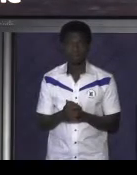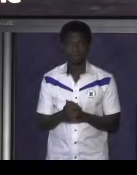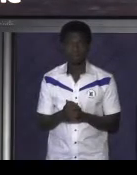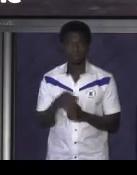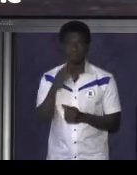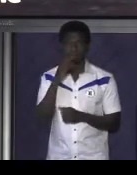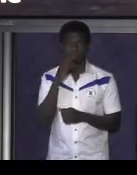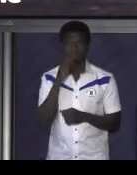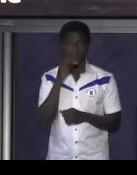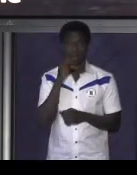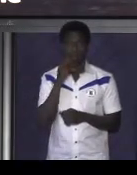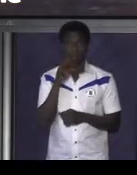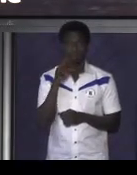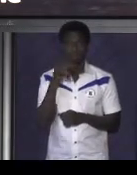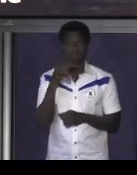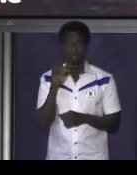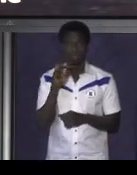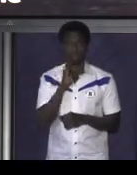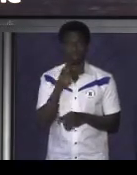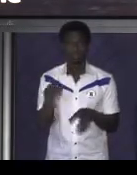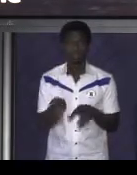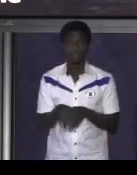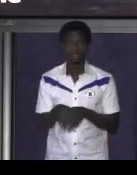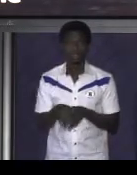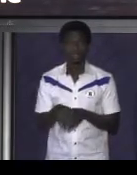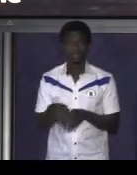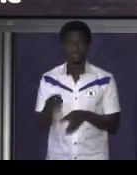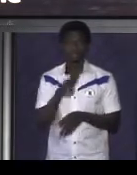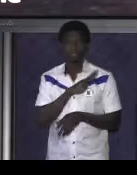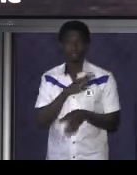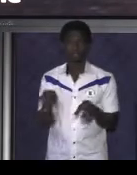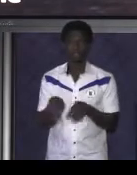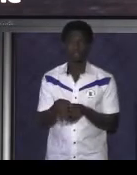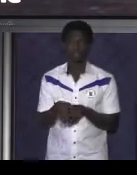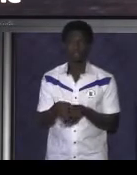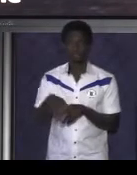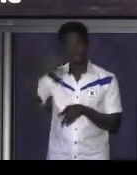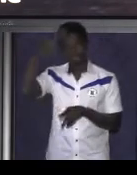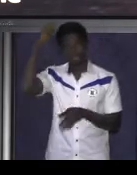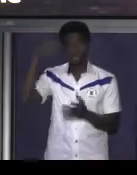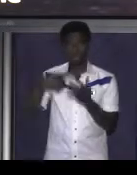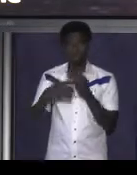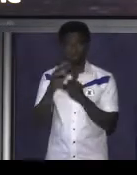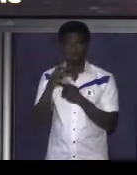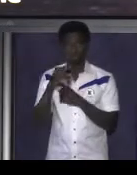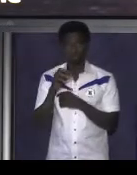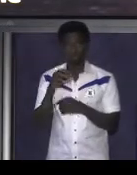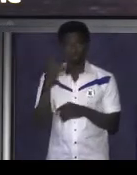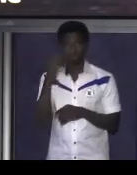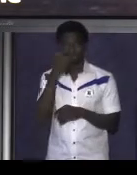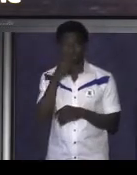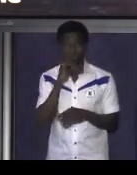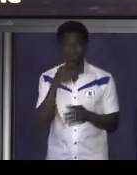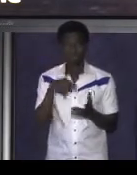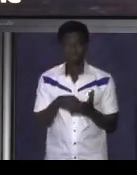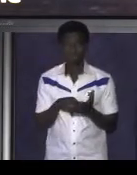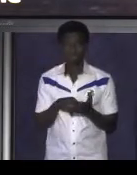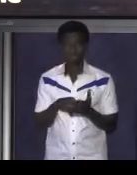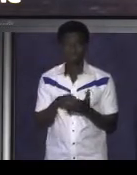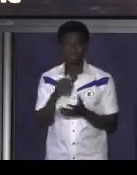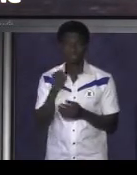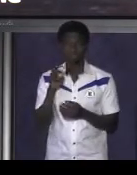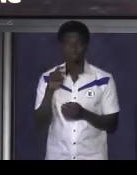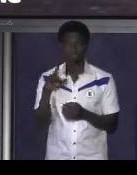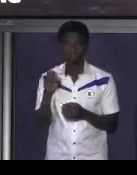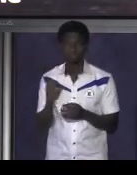Ibrahim is as brave as a lion. What figure of speech is this? Is it a simile,